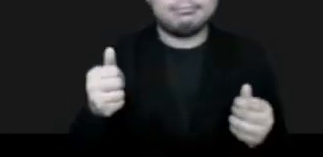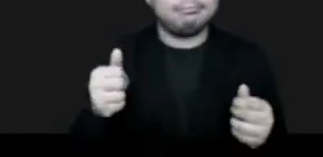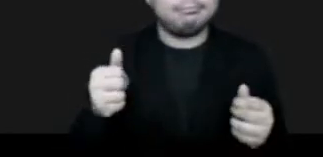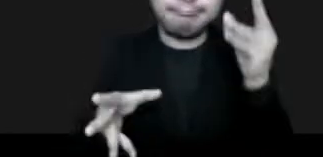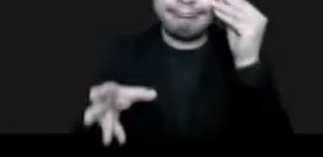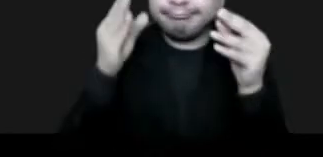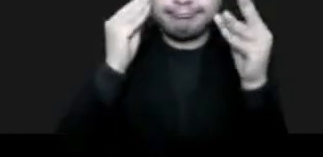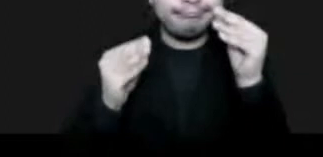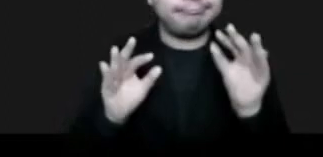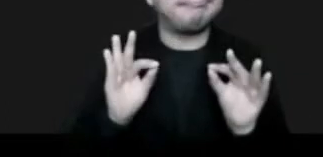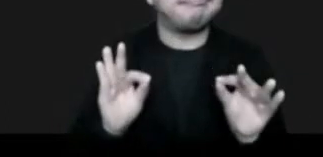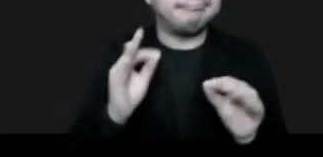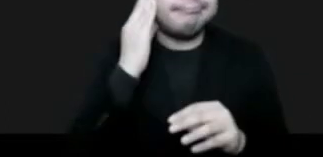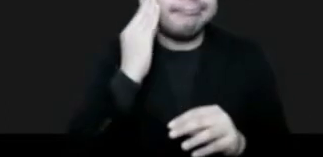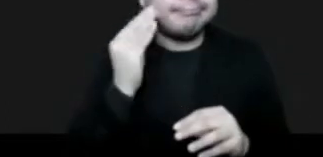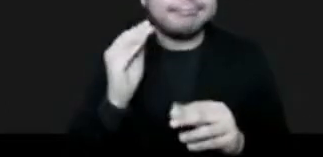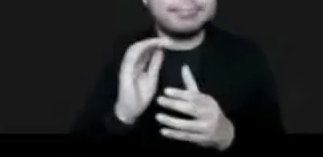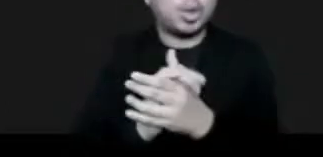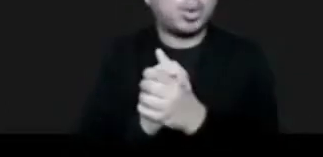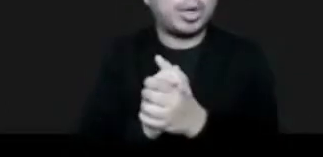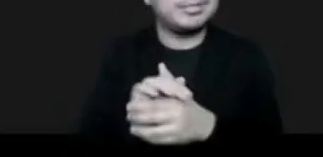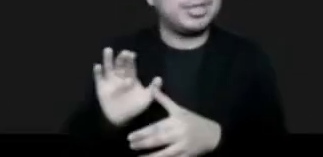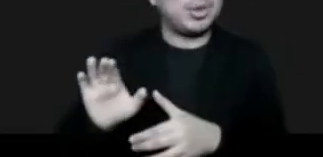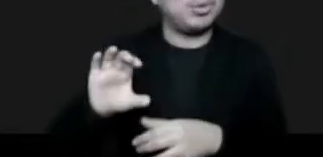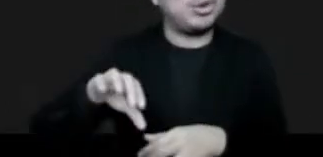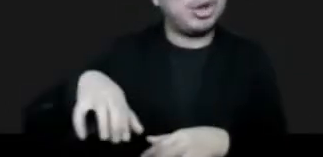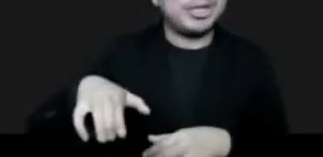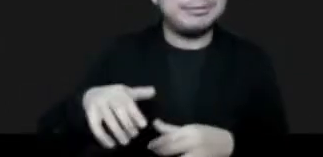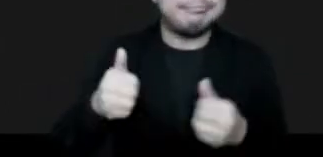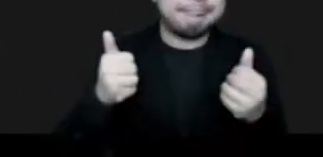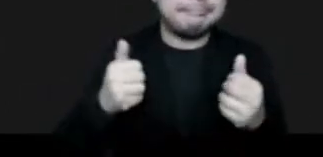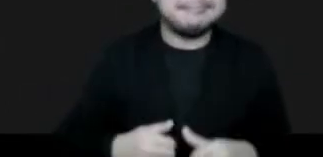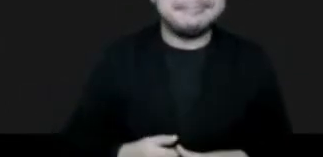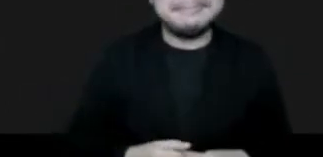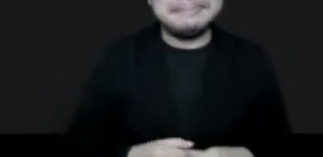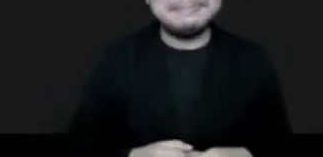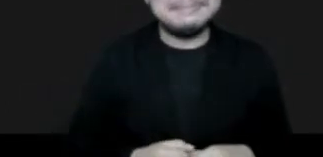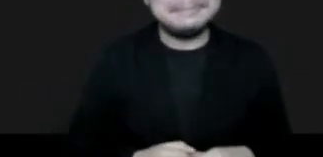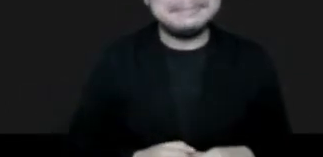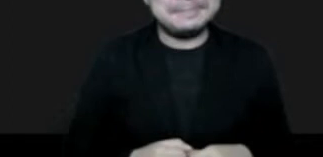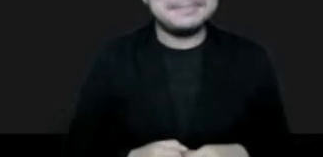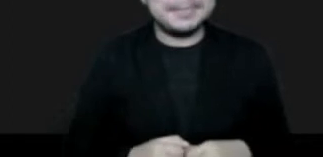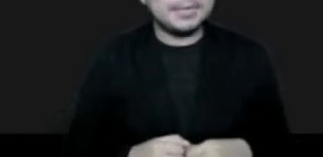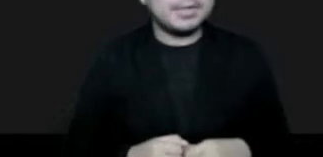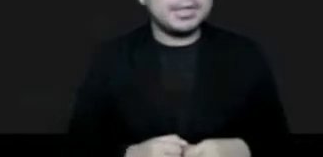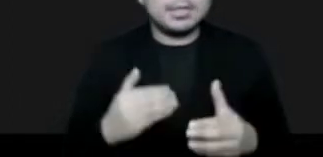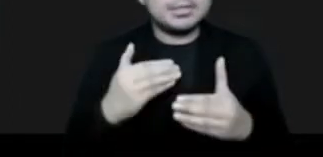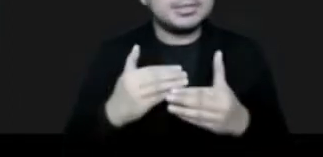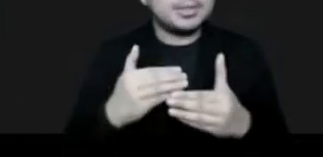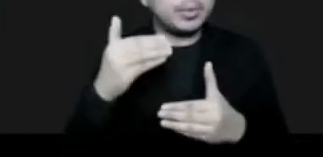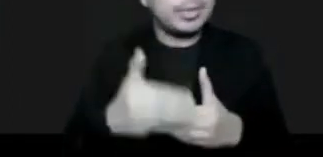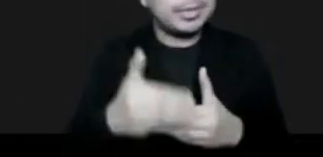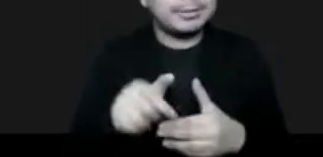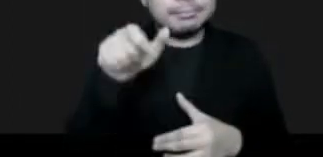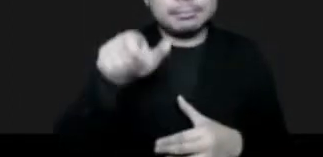Congratulations for Zimbabwe. Okay, our next speaker will be talking about